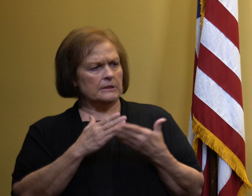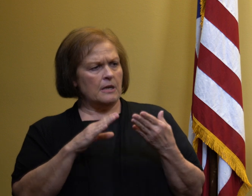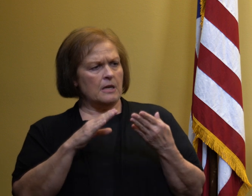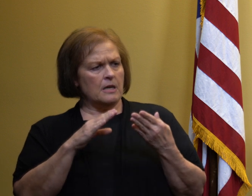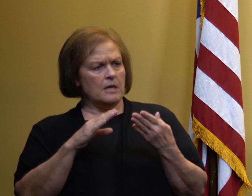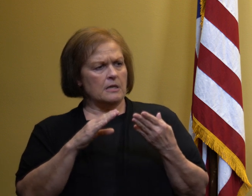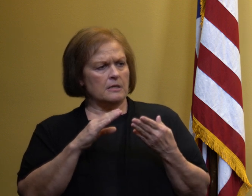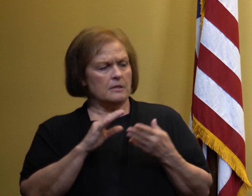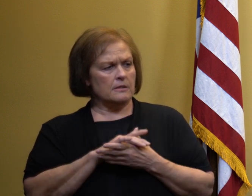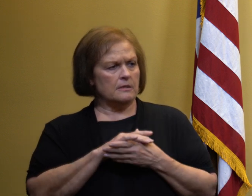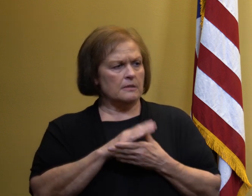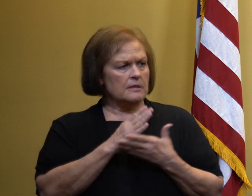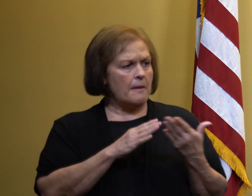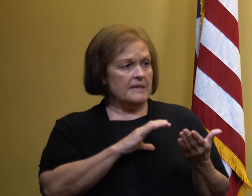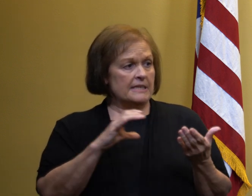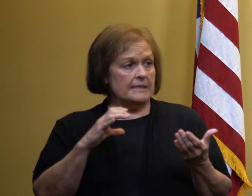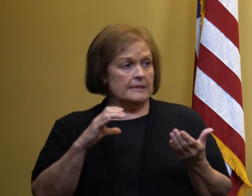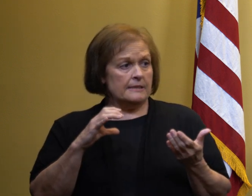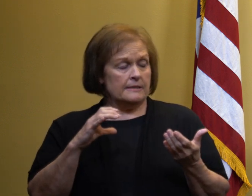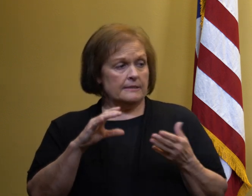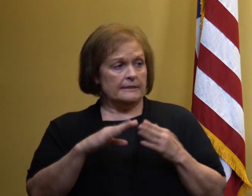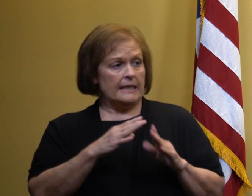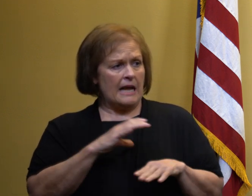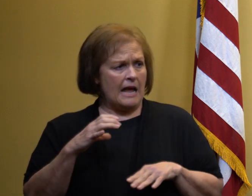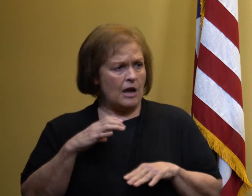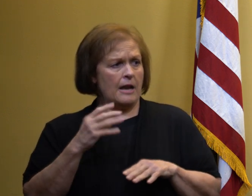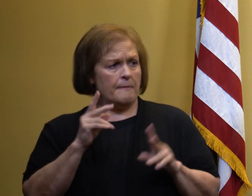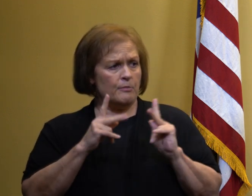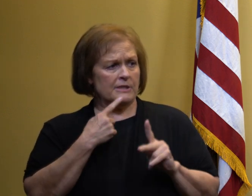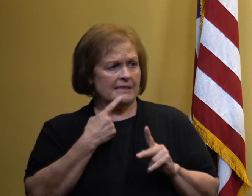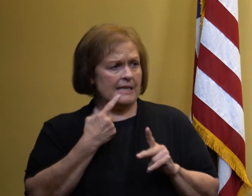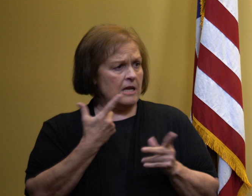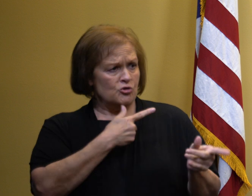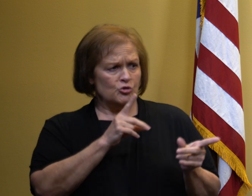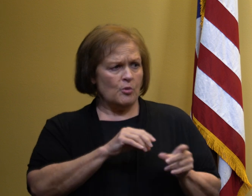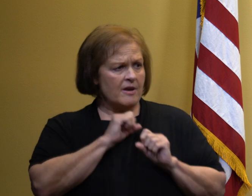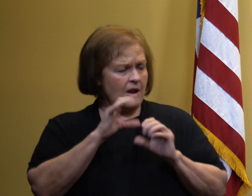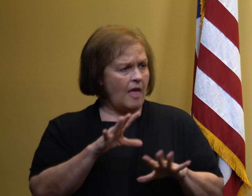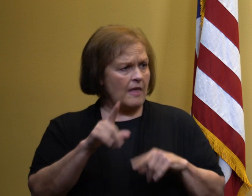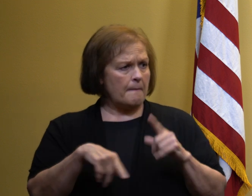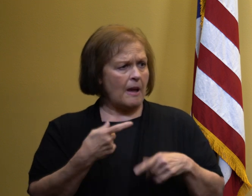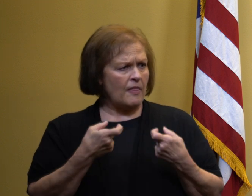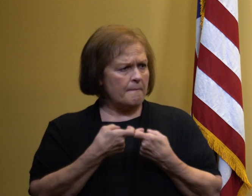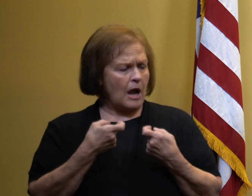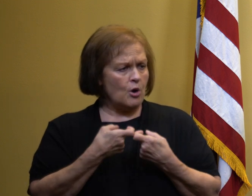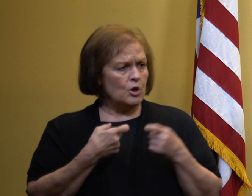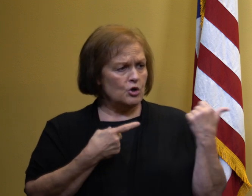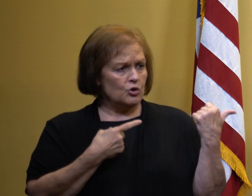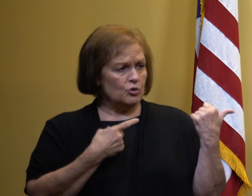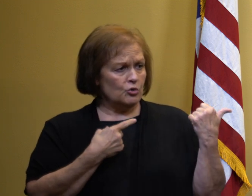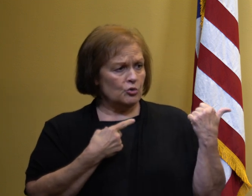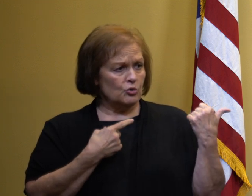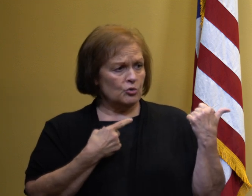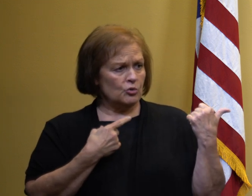city council members have said, and residents have said, there's been nothing done about the tower. Your reaction to